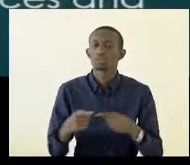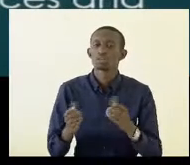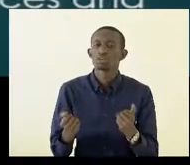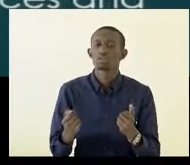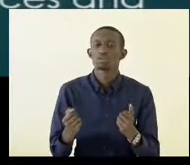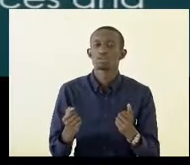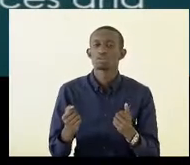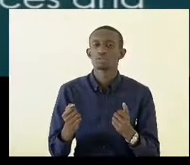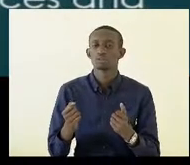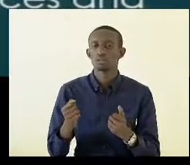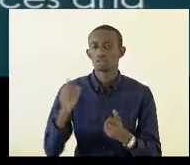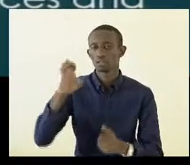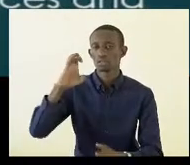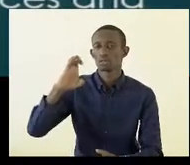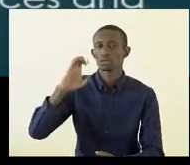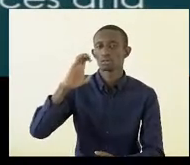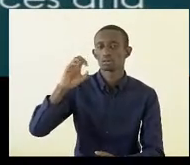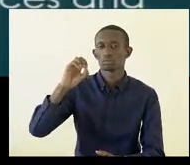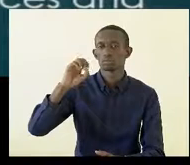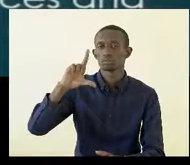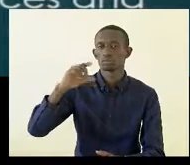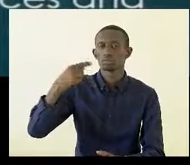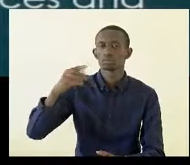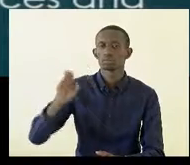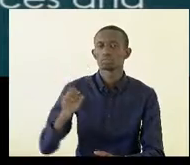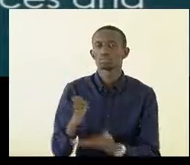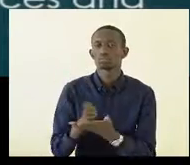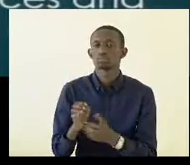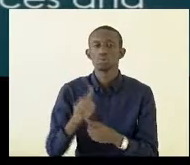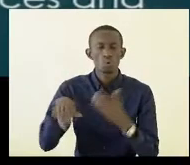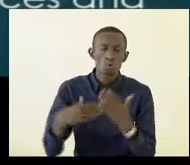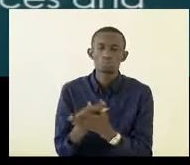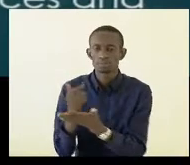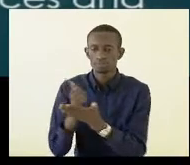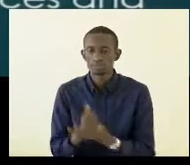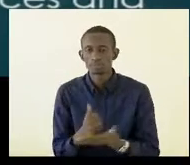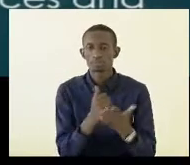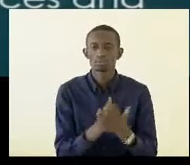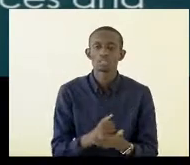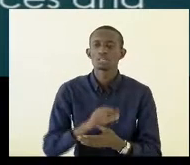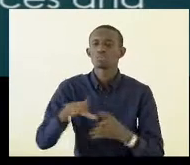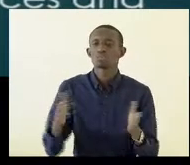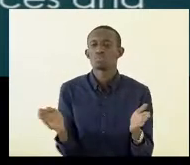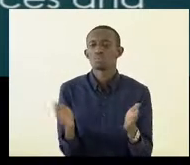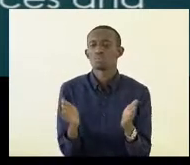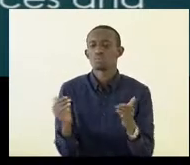We have ecological economists. All of these help us in putting everything together. The use and the